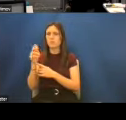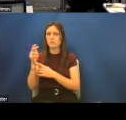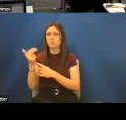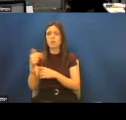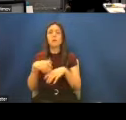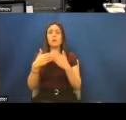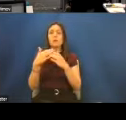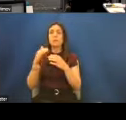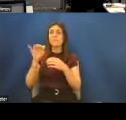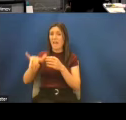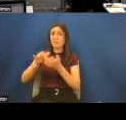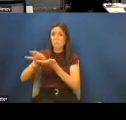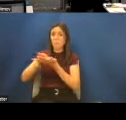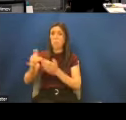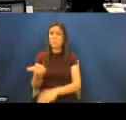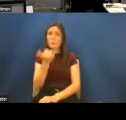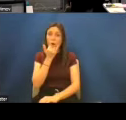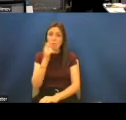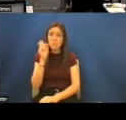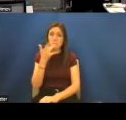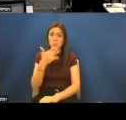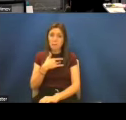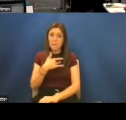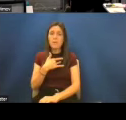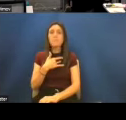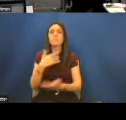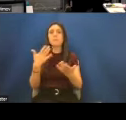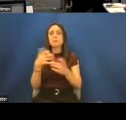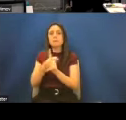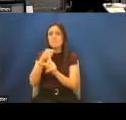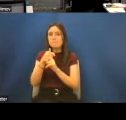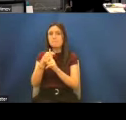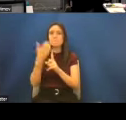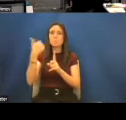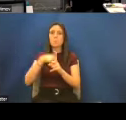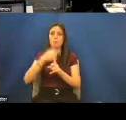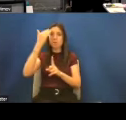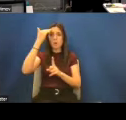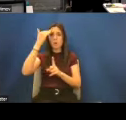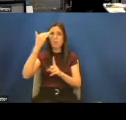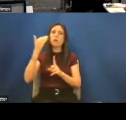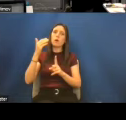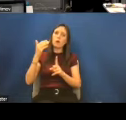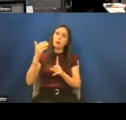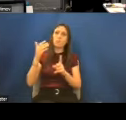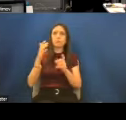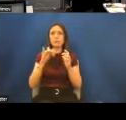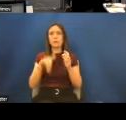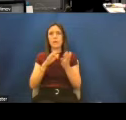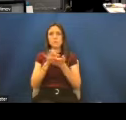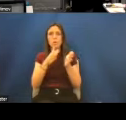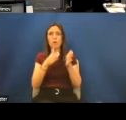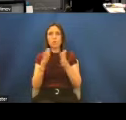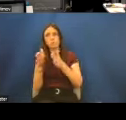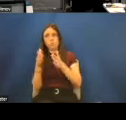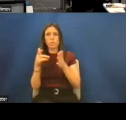based on an incorrect birth date. What impact does that have? Obviously, we know, now we're looking at an inflated score, maybe we have a drop or